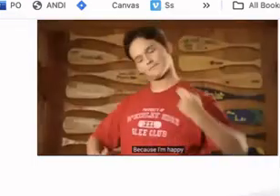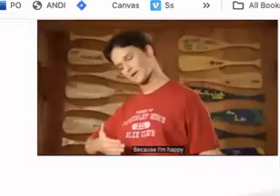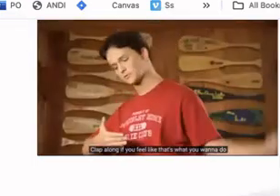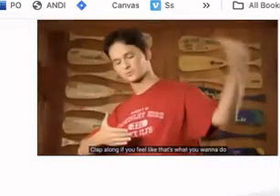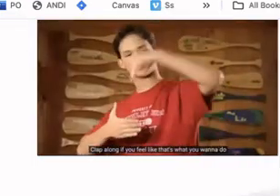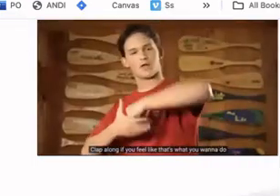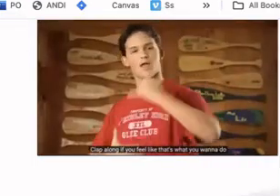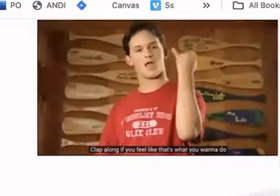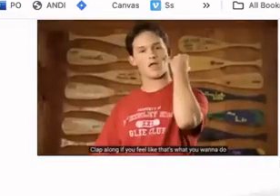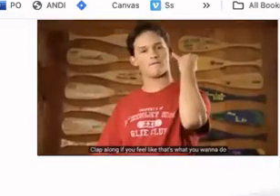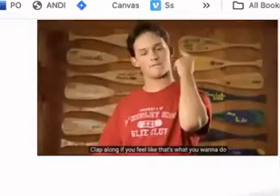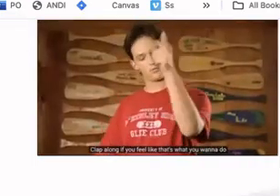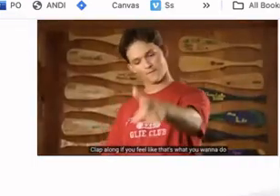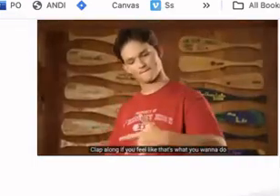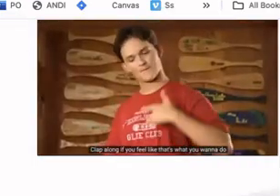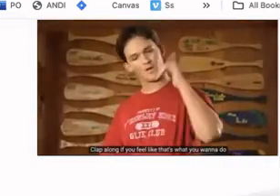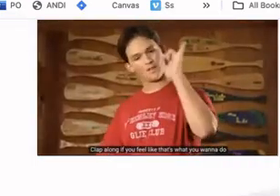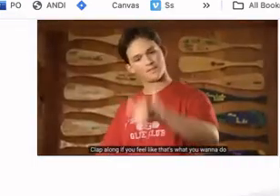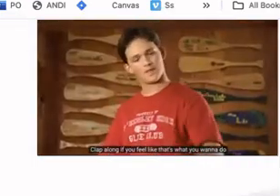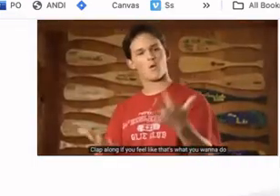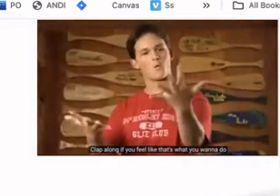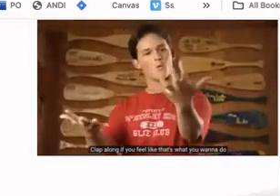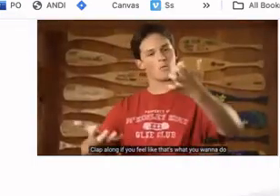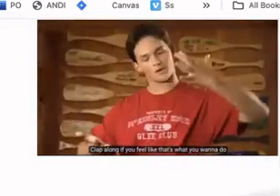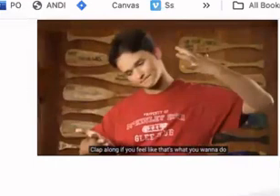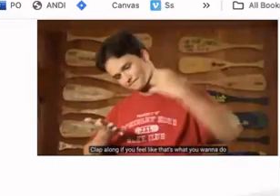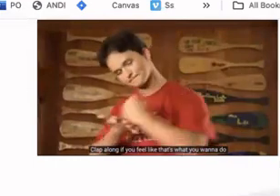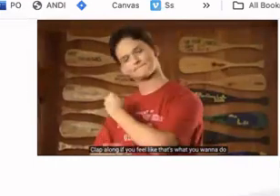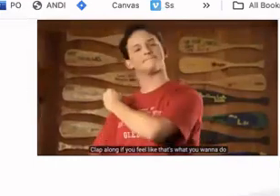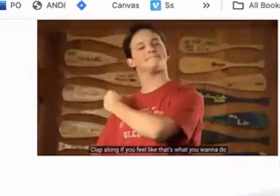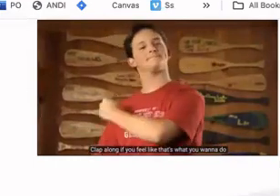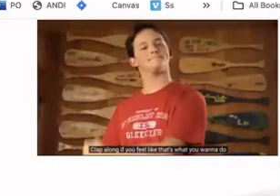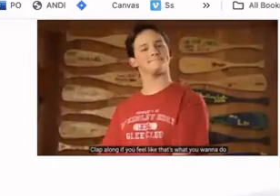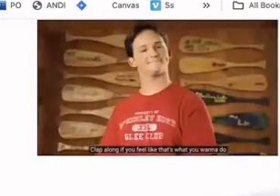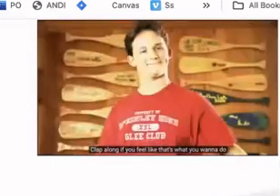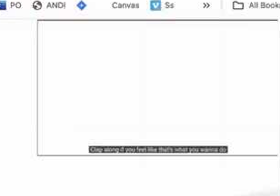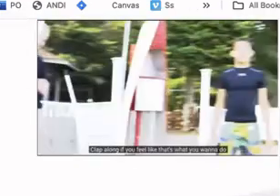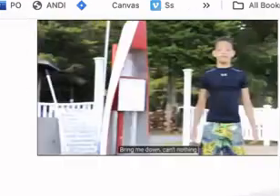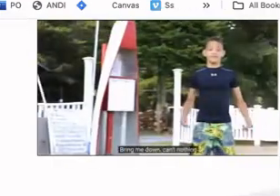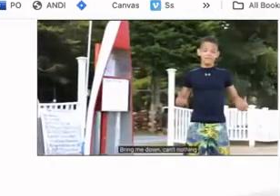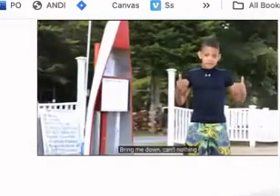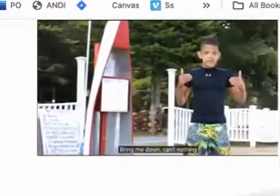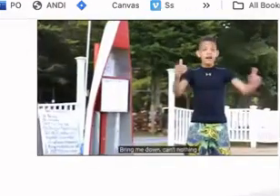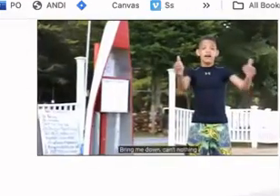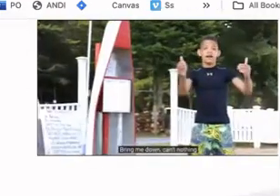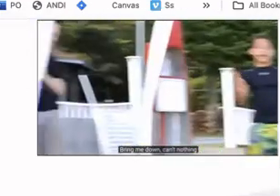I'm happy. Clap along if you feel like that's what you want to do.